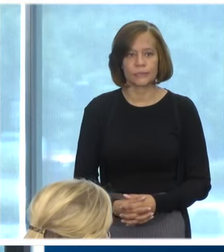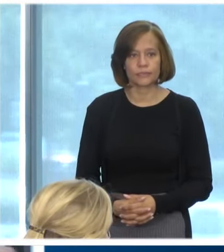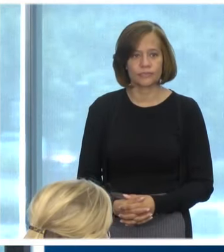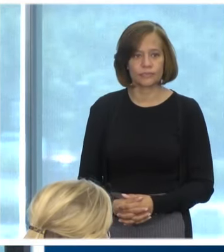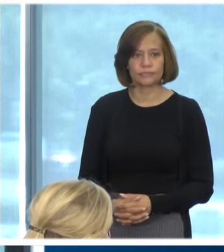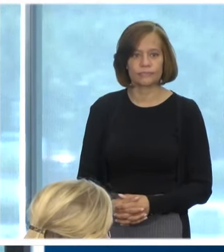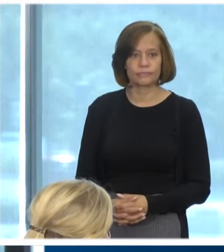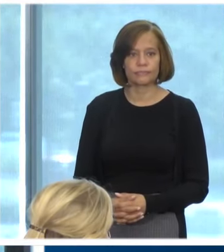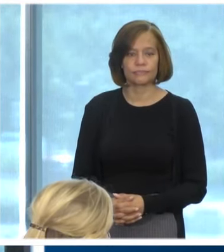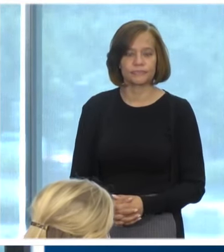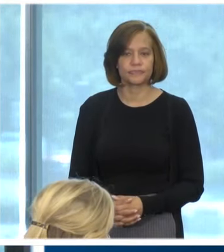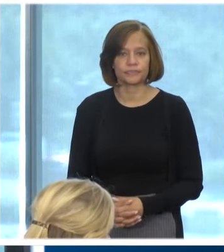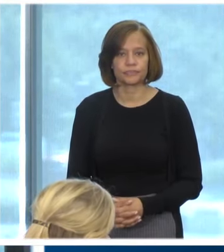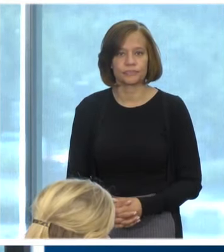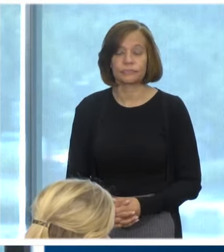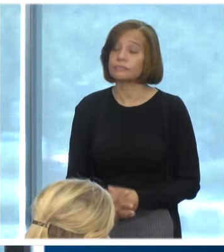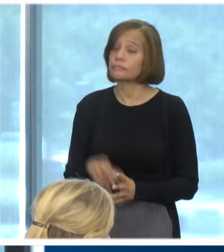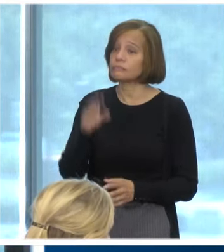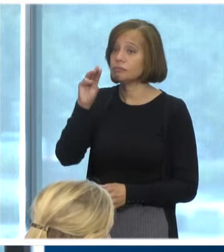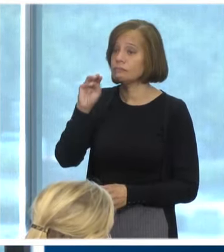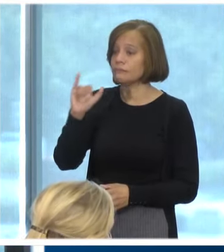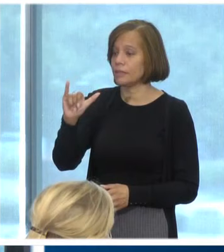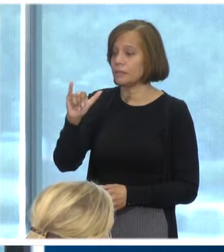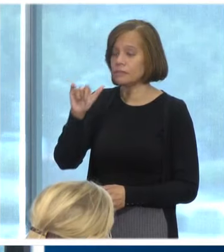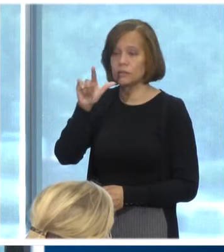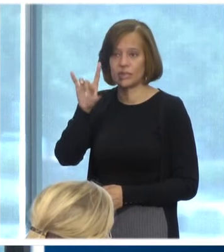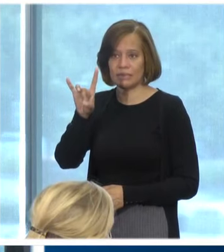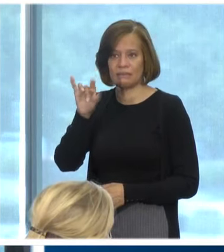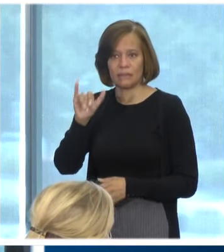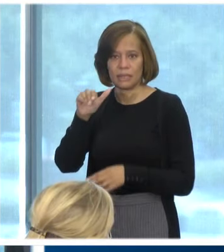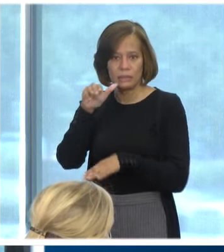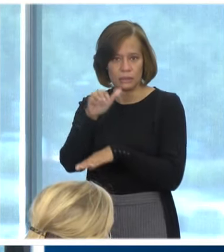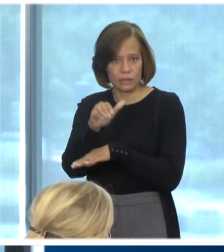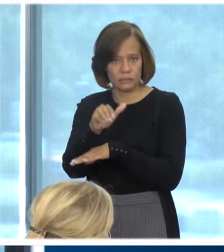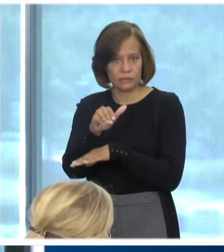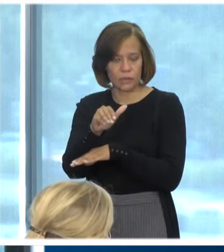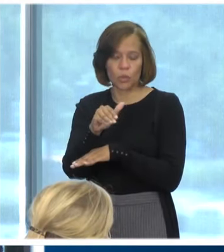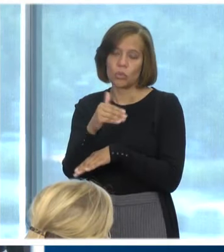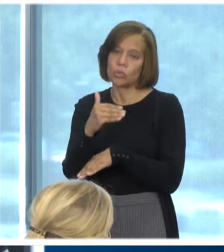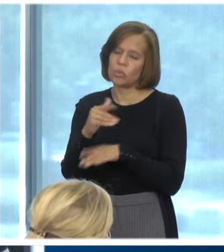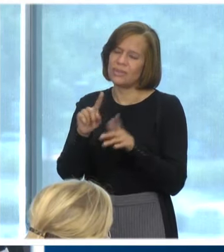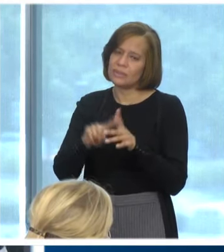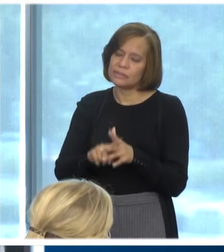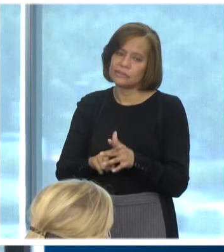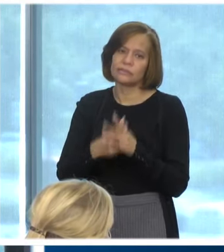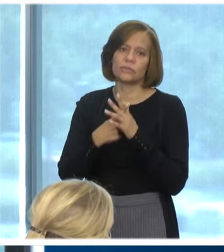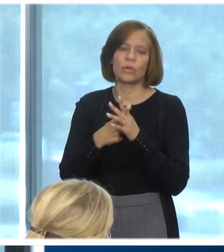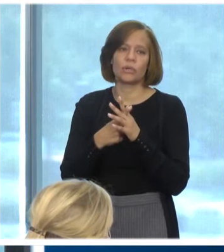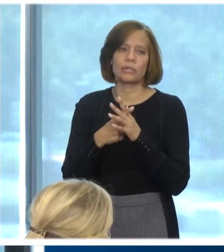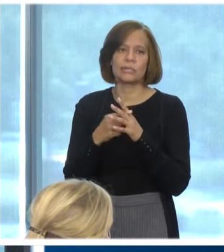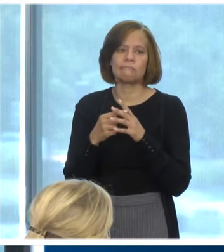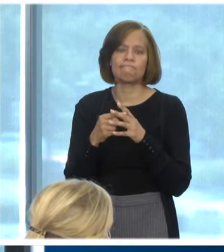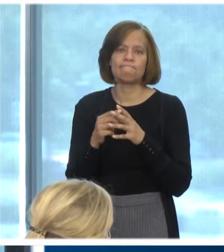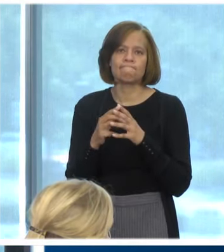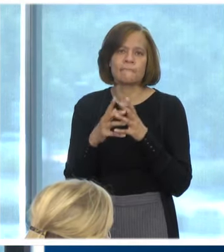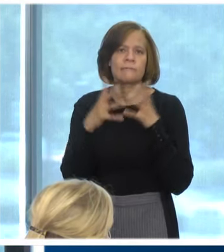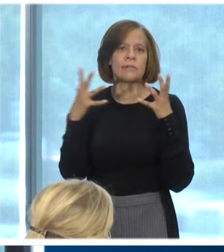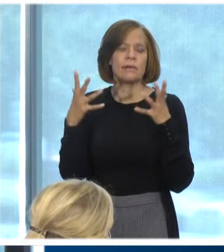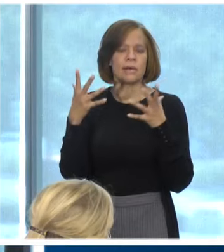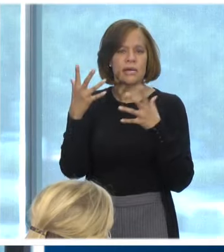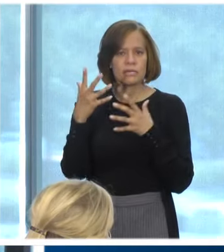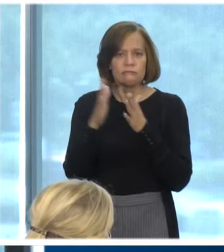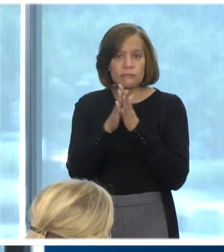The evening of May 28th began an extraordinary level of public protest and